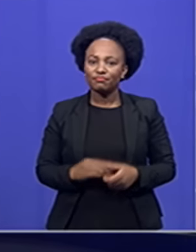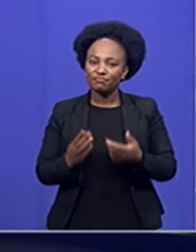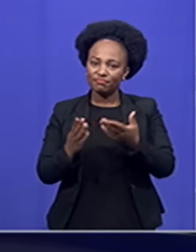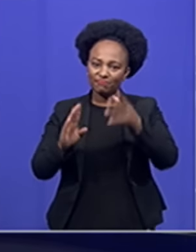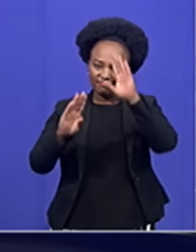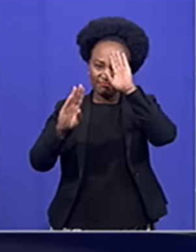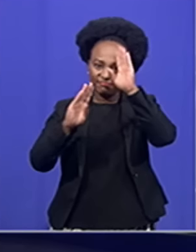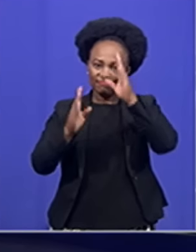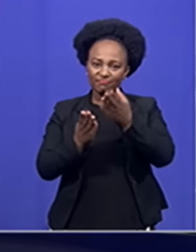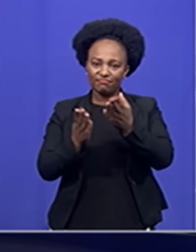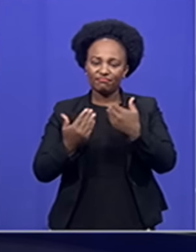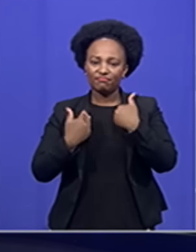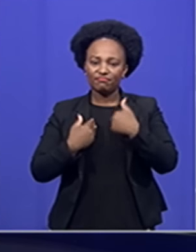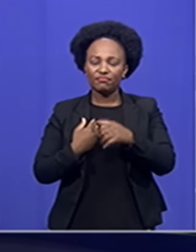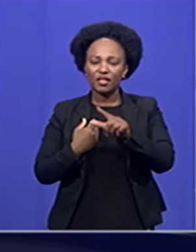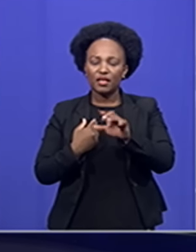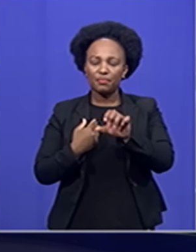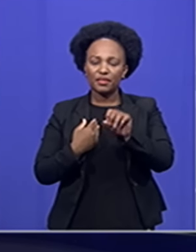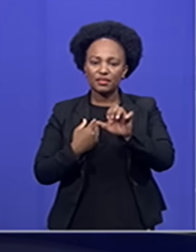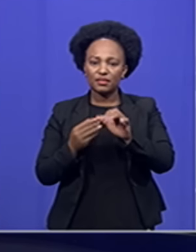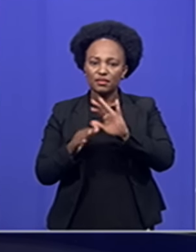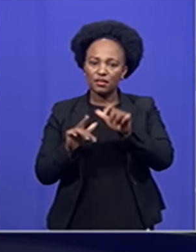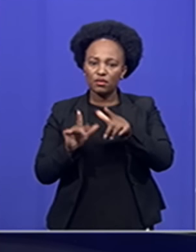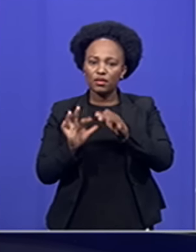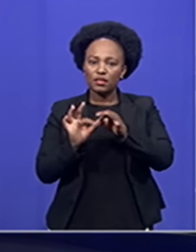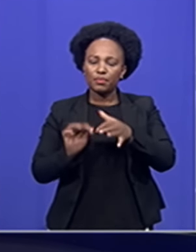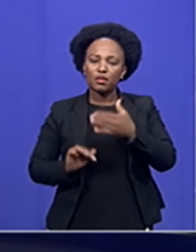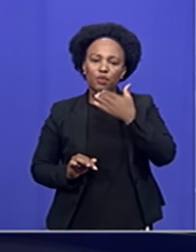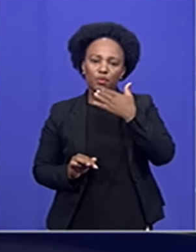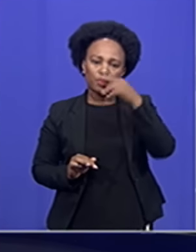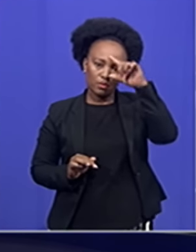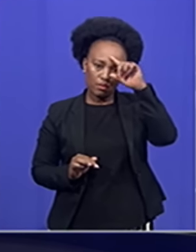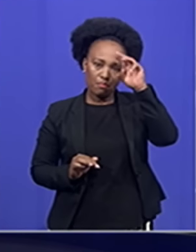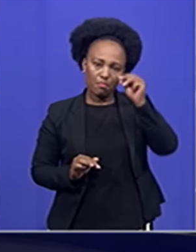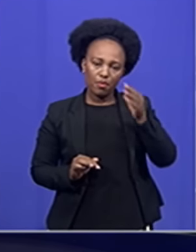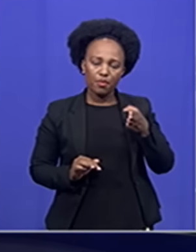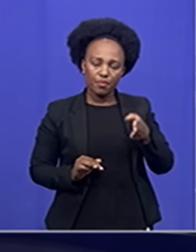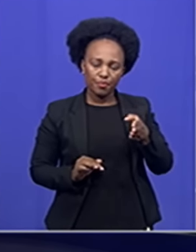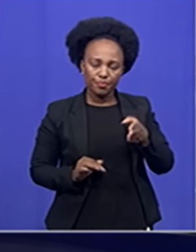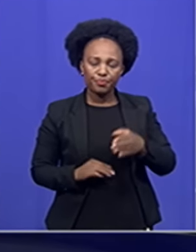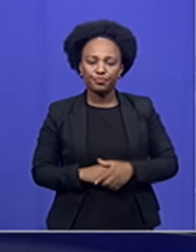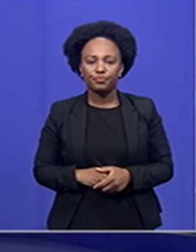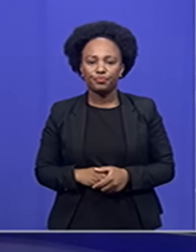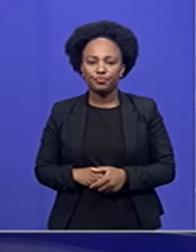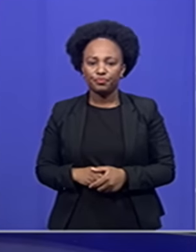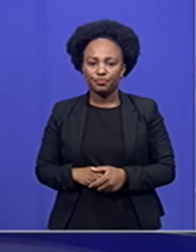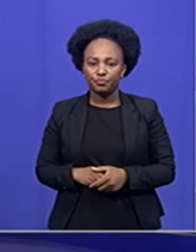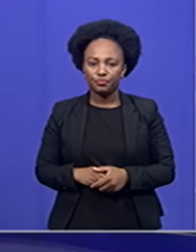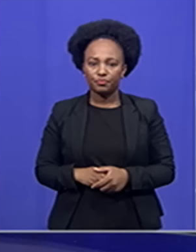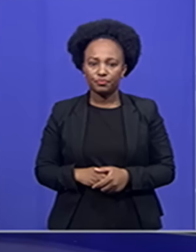Bešung Thobela ke lebe Nkgadimeng gomme ke tla thušana le mofetoledi wa polelo ya diatla Kgaetšedi Mpho Teme.